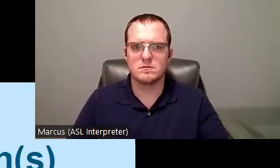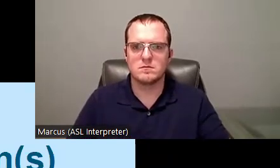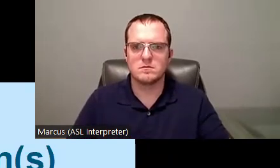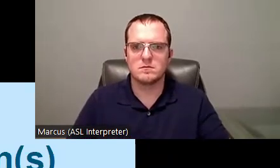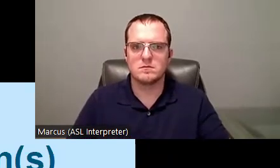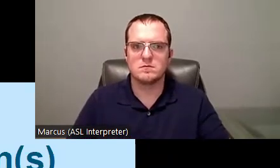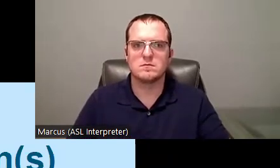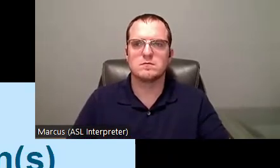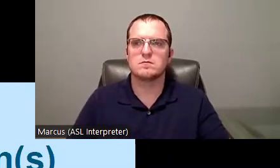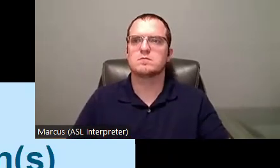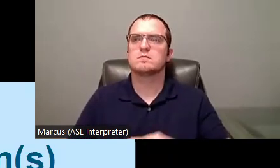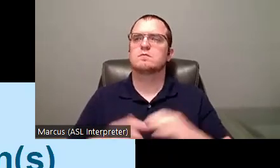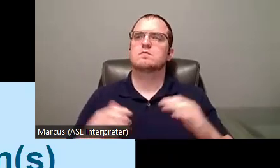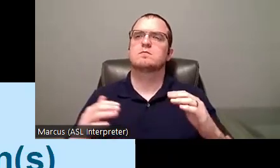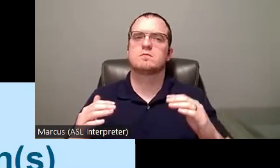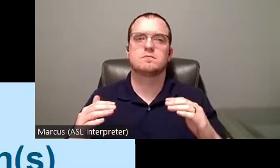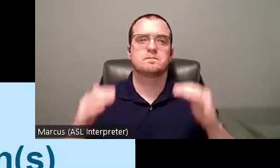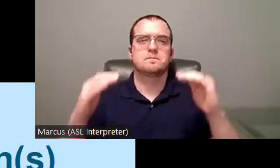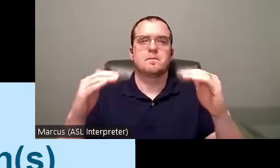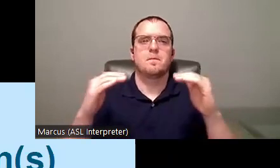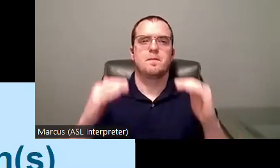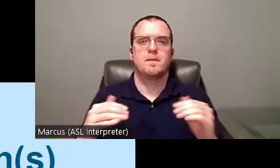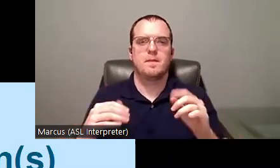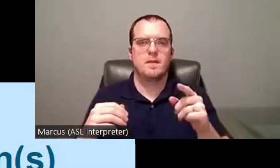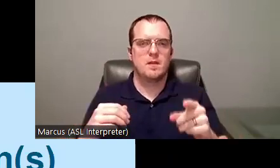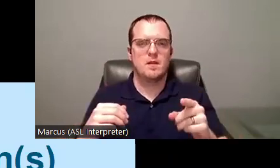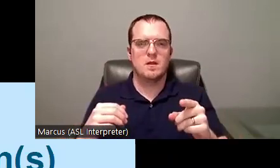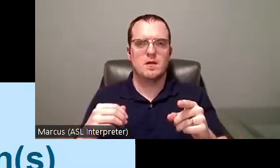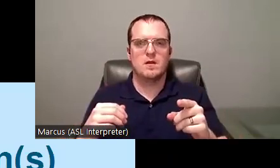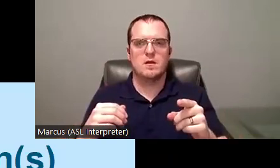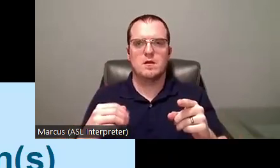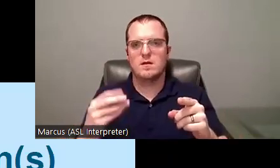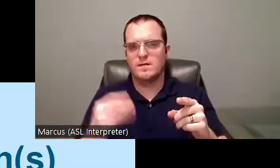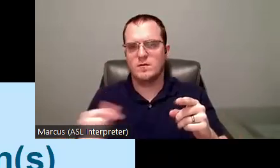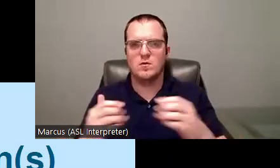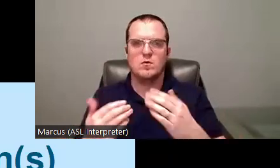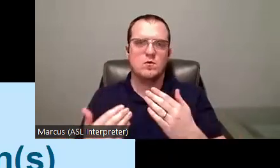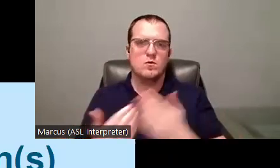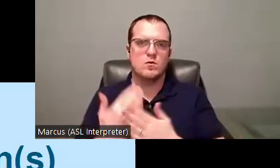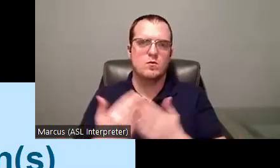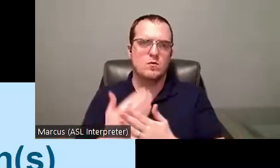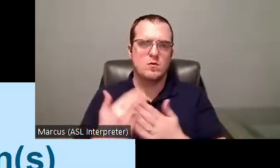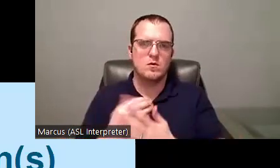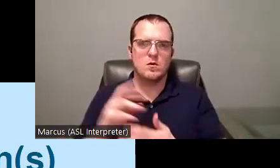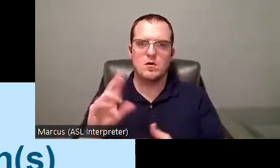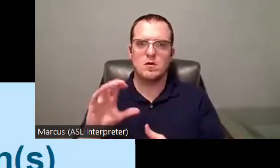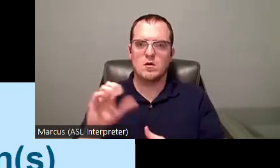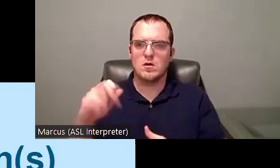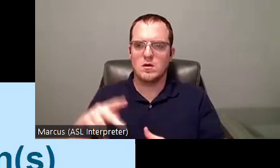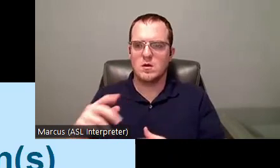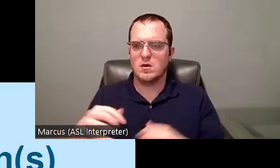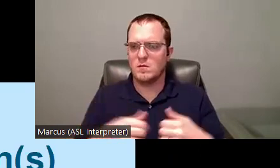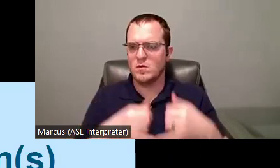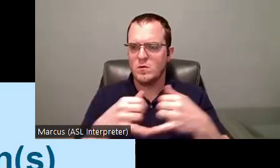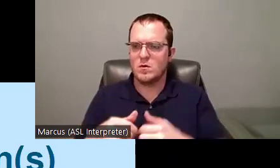Next on the agenda, we have quite a few new RCAP awards. Joining us for this will be